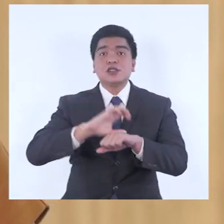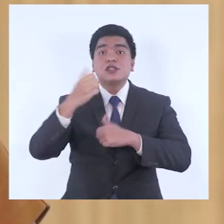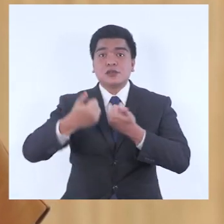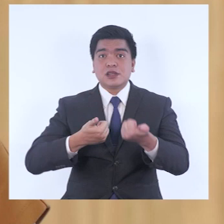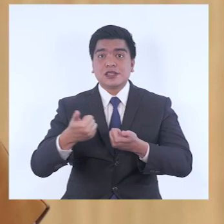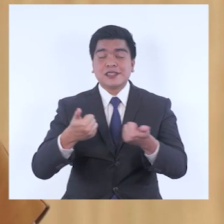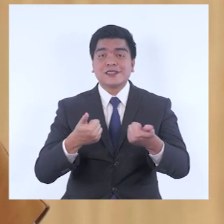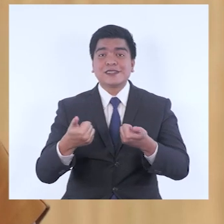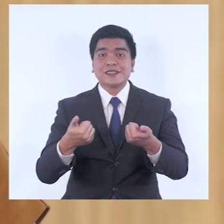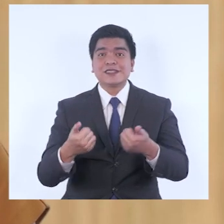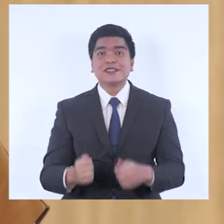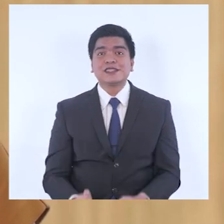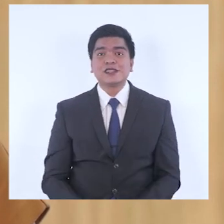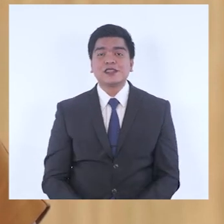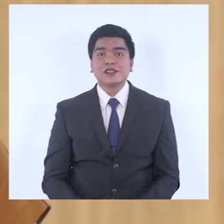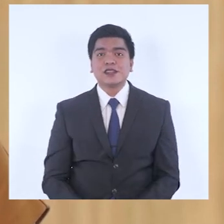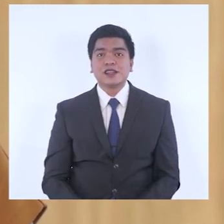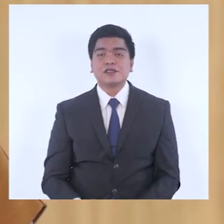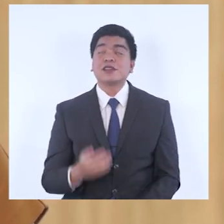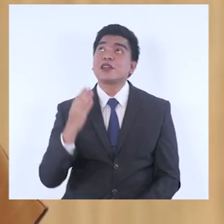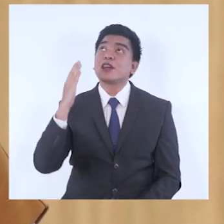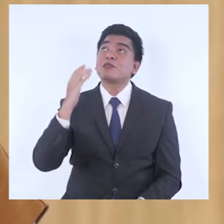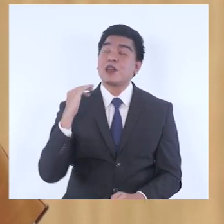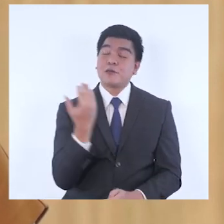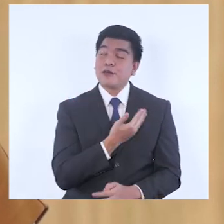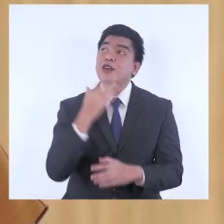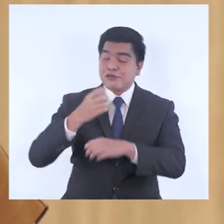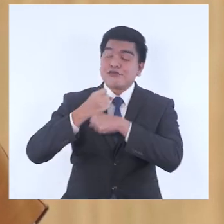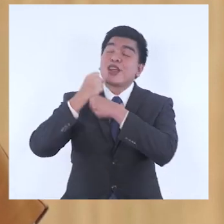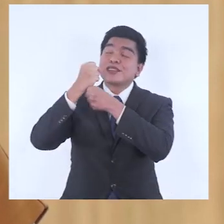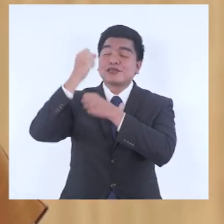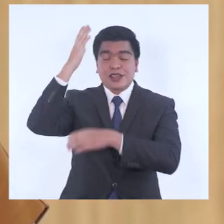it to God to guide our way.